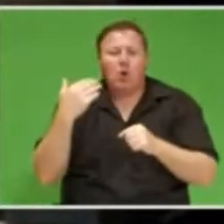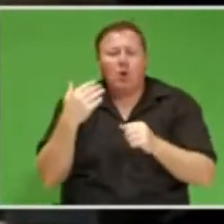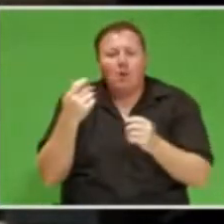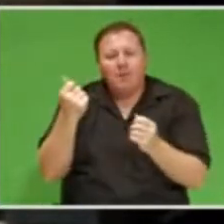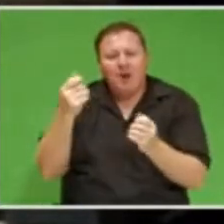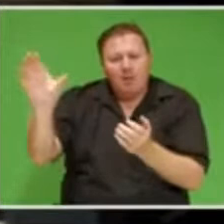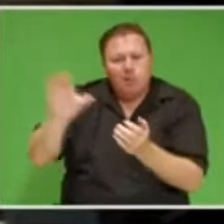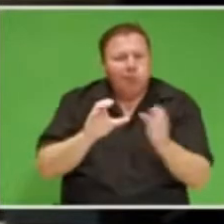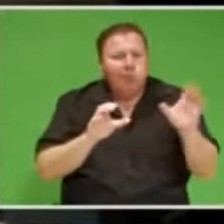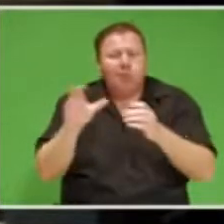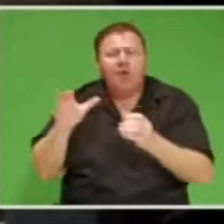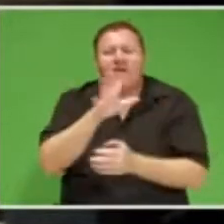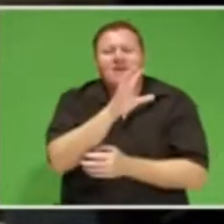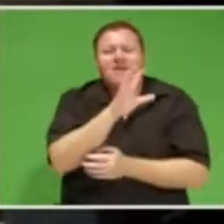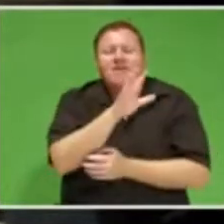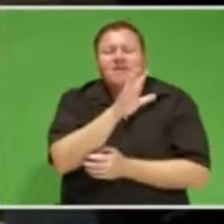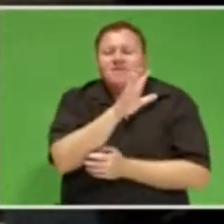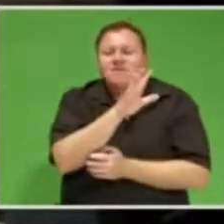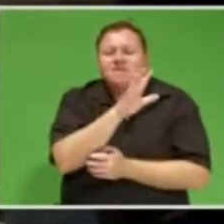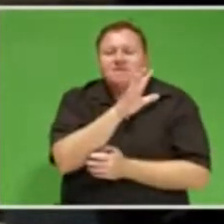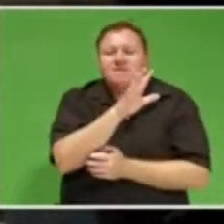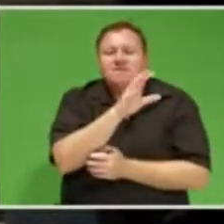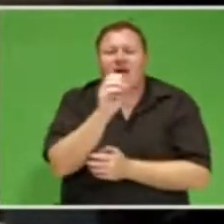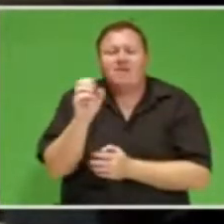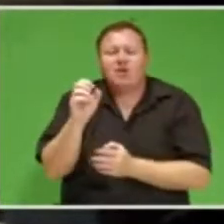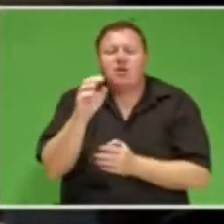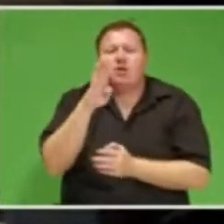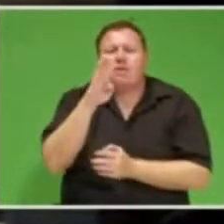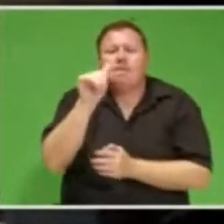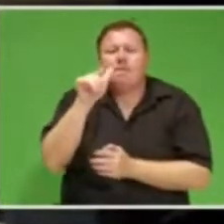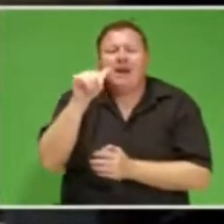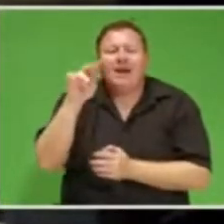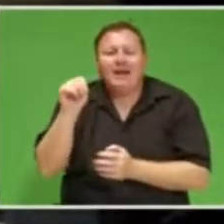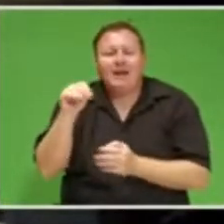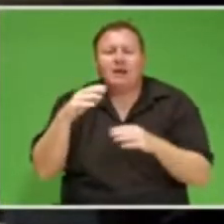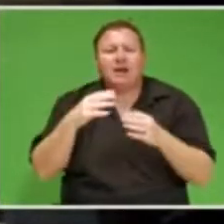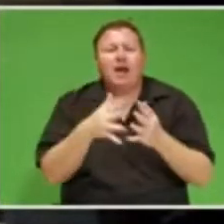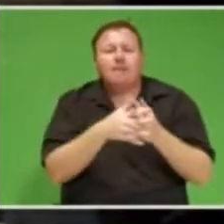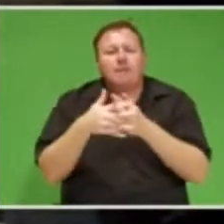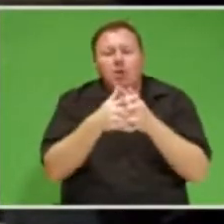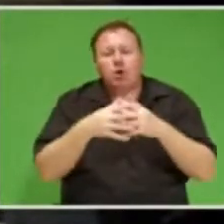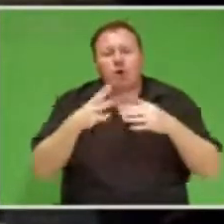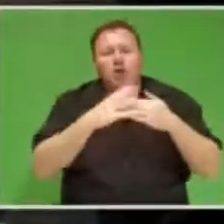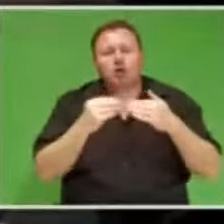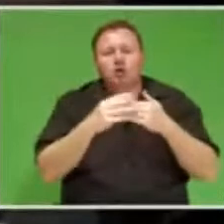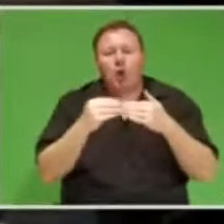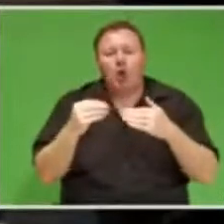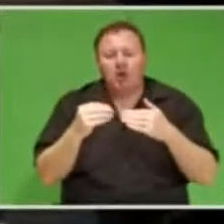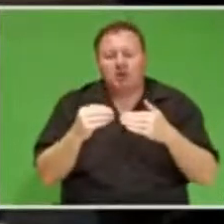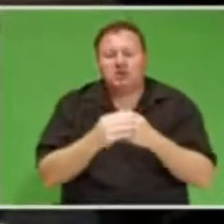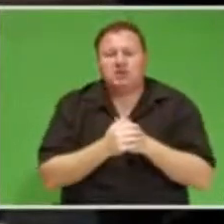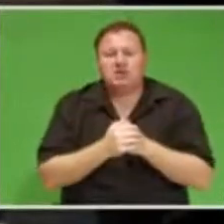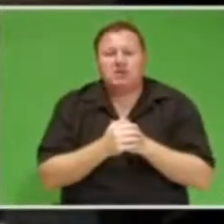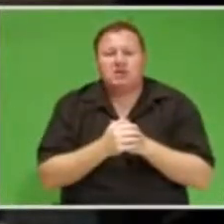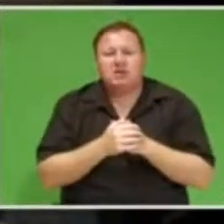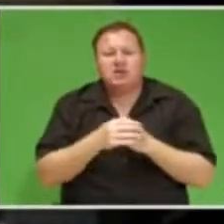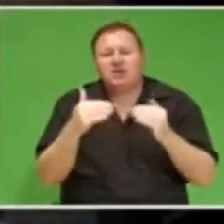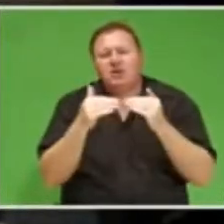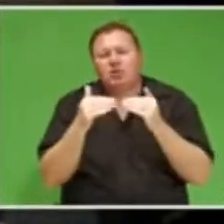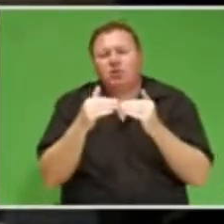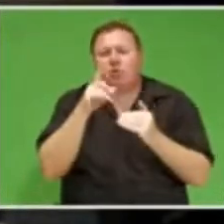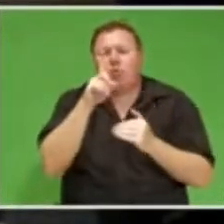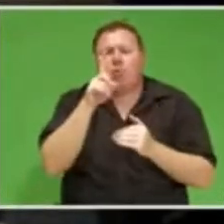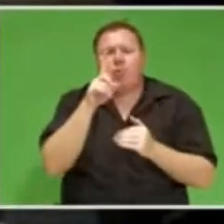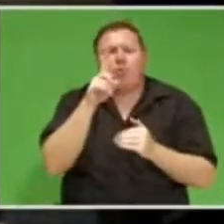which then translated to 1.3 trillion rand. Last year, the 4th South African Investment